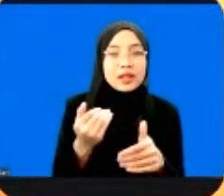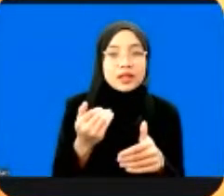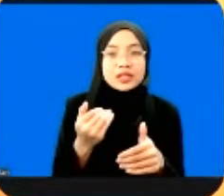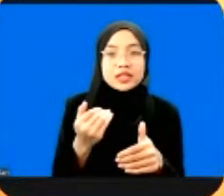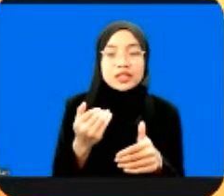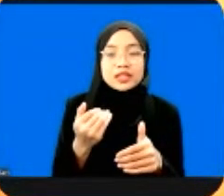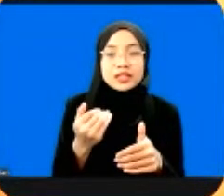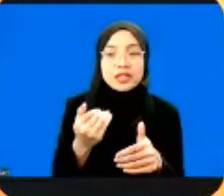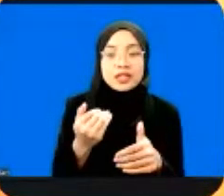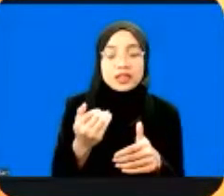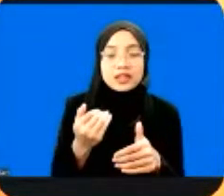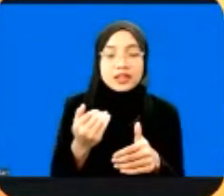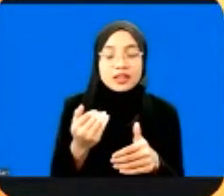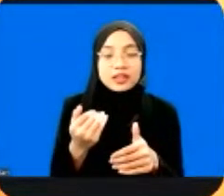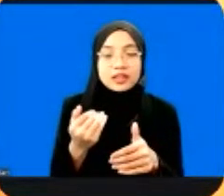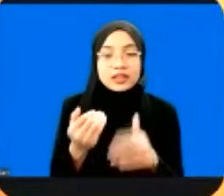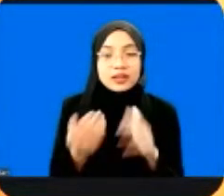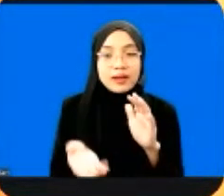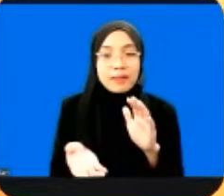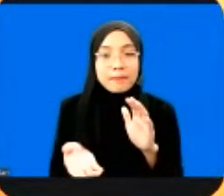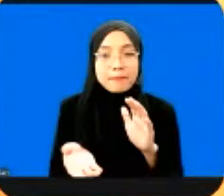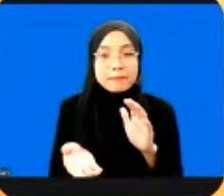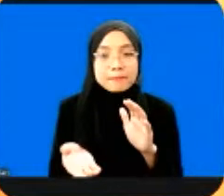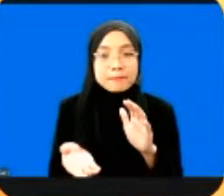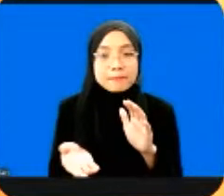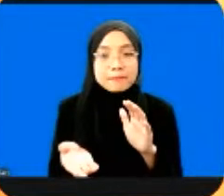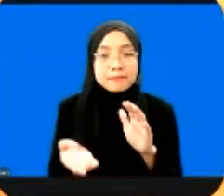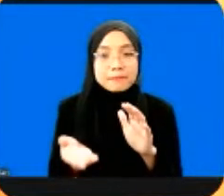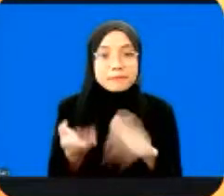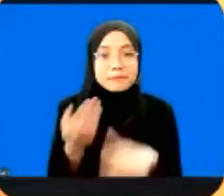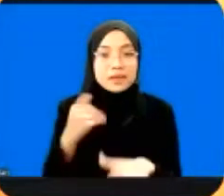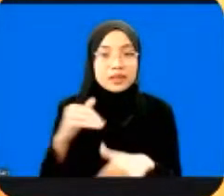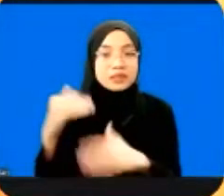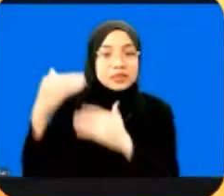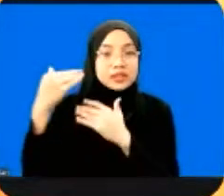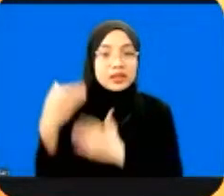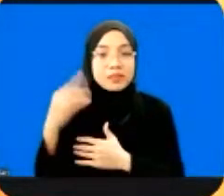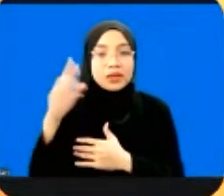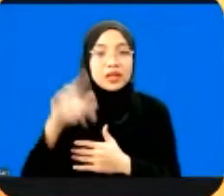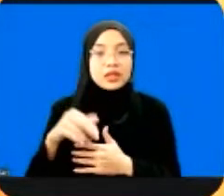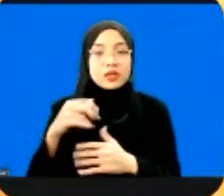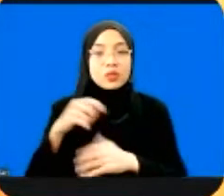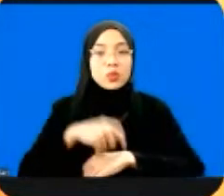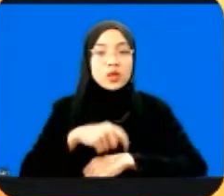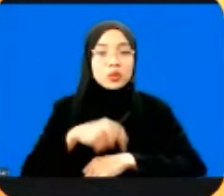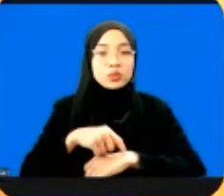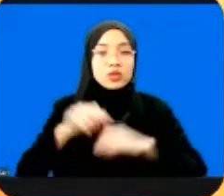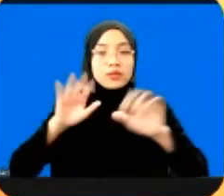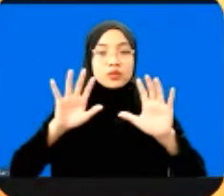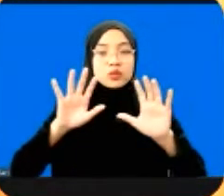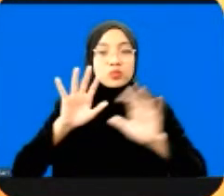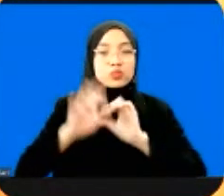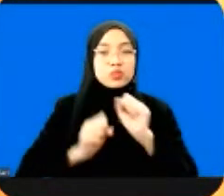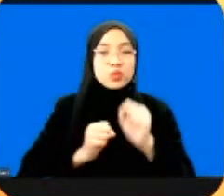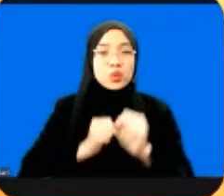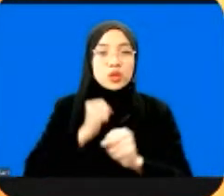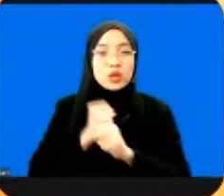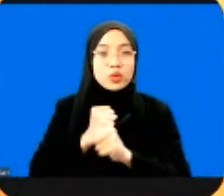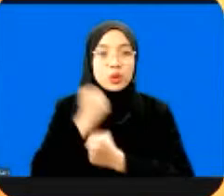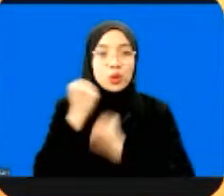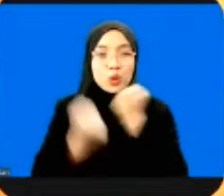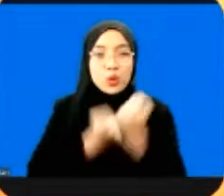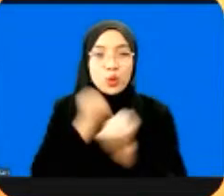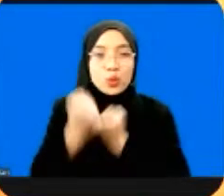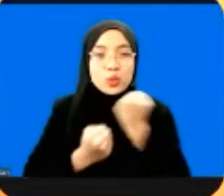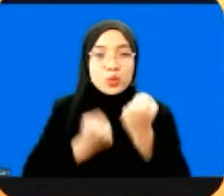served another term. So for 10 years, this attempt to raise question about his